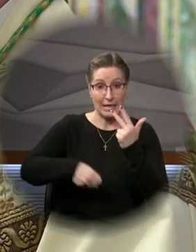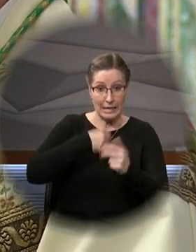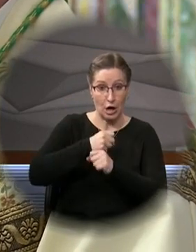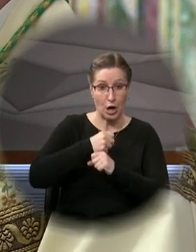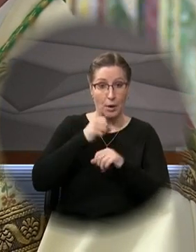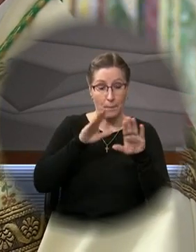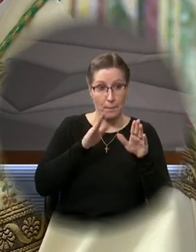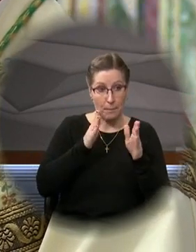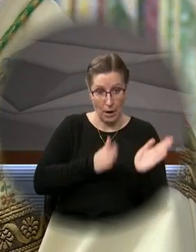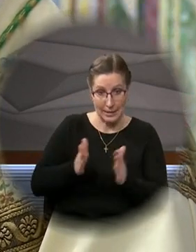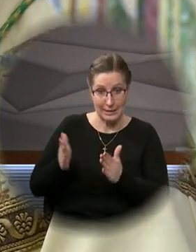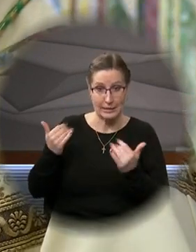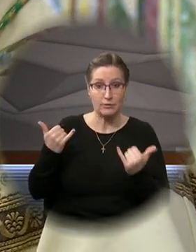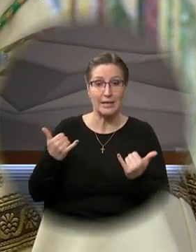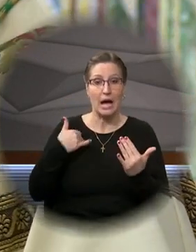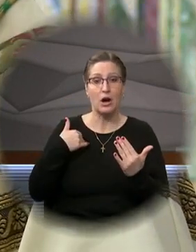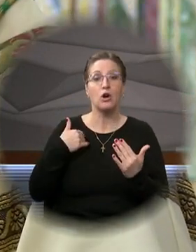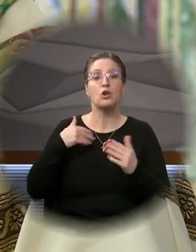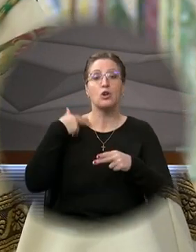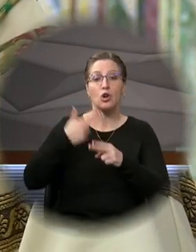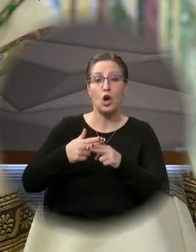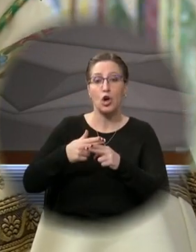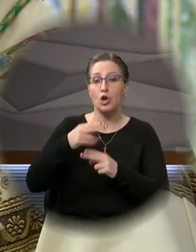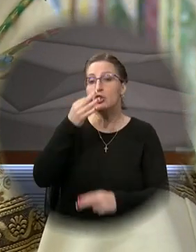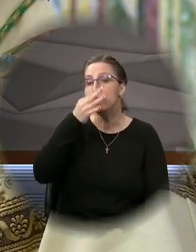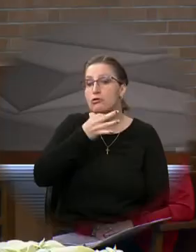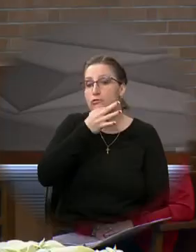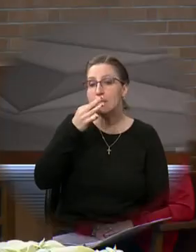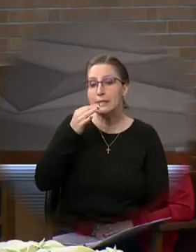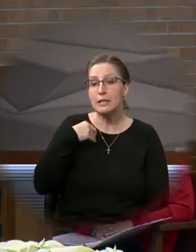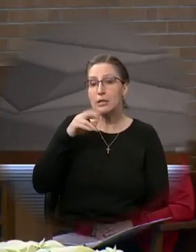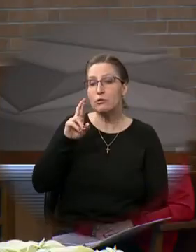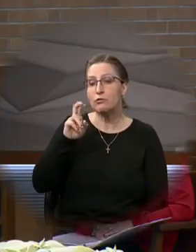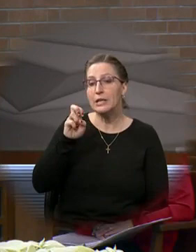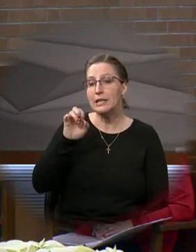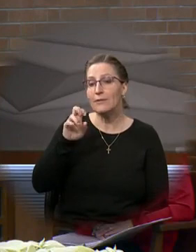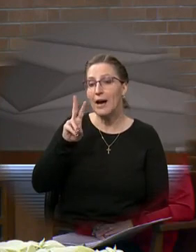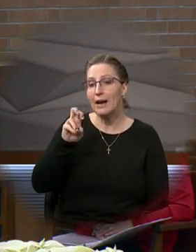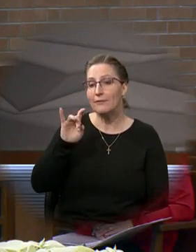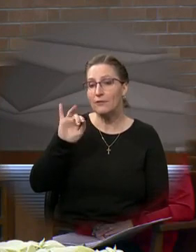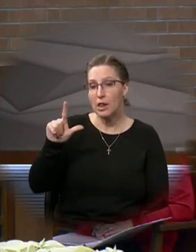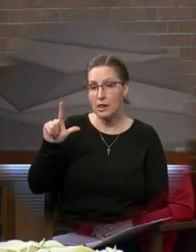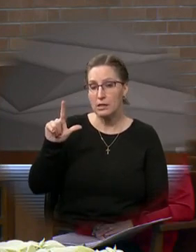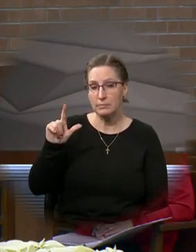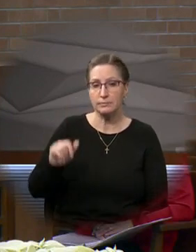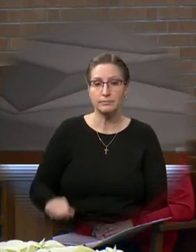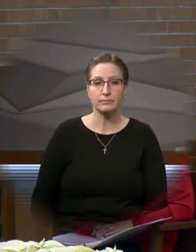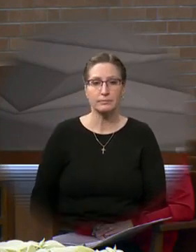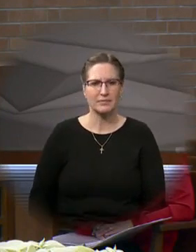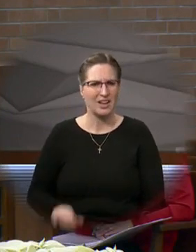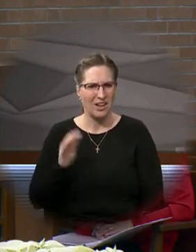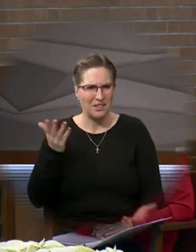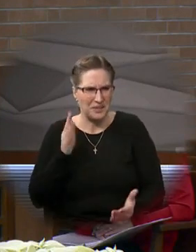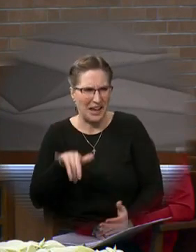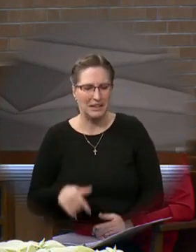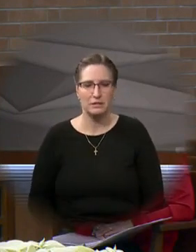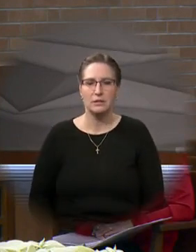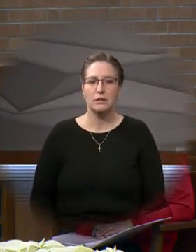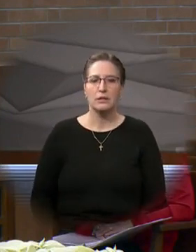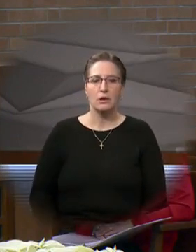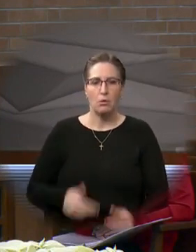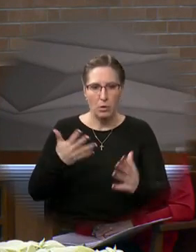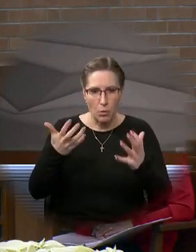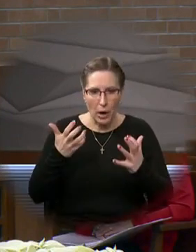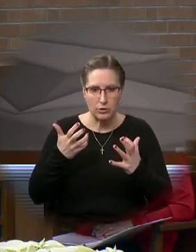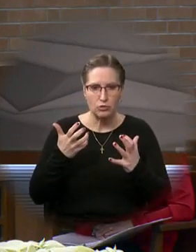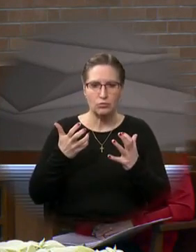United States Catholic Church called the Eucharistic Revival. And Eucharistic Revival is our whole initiative